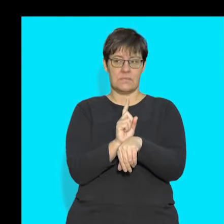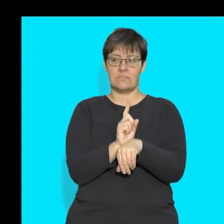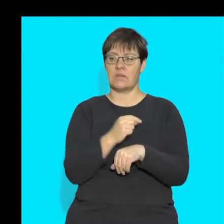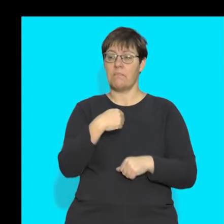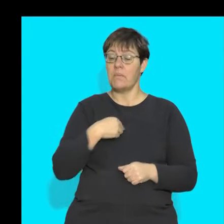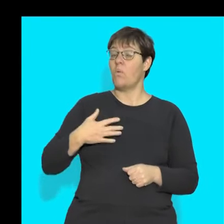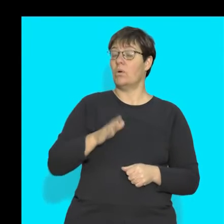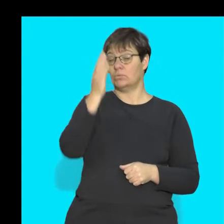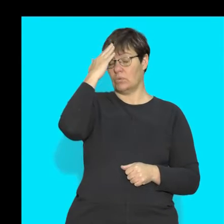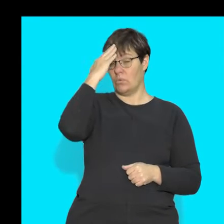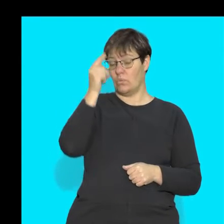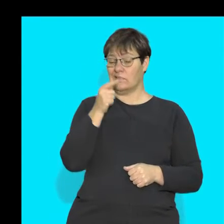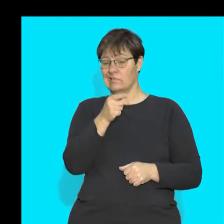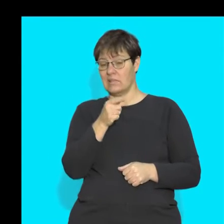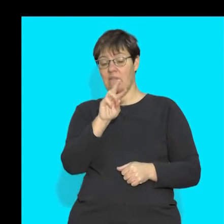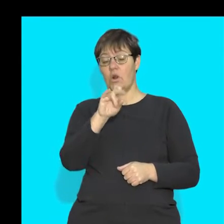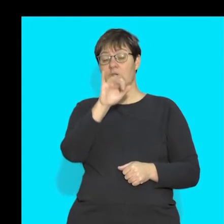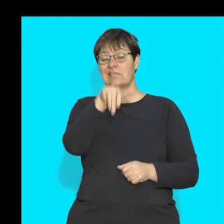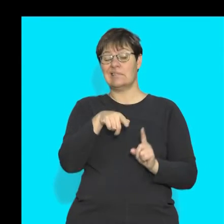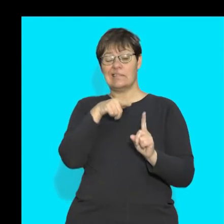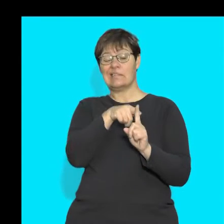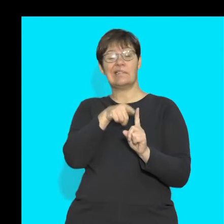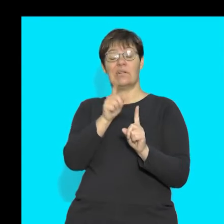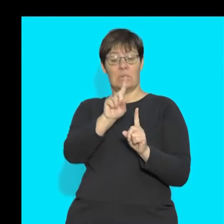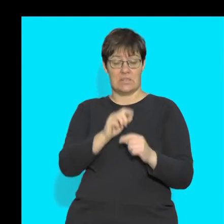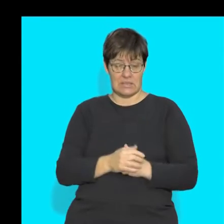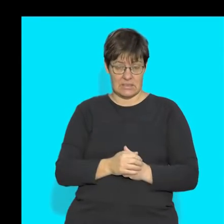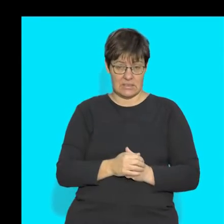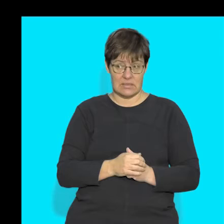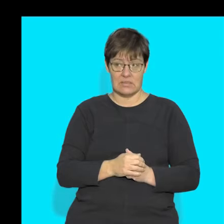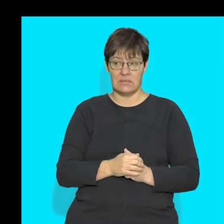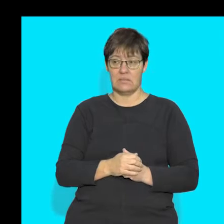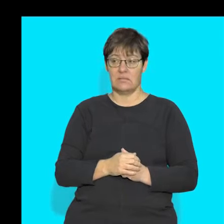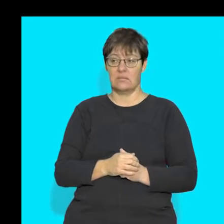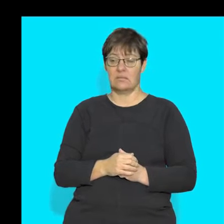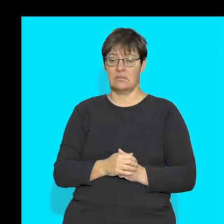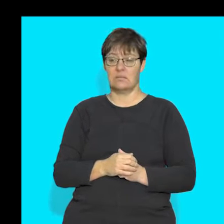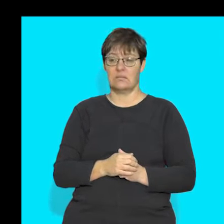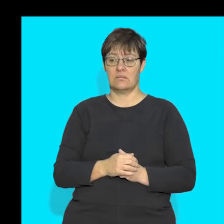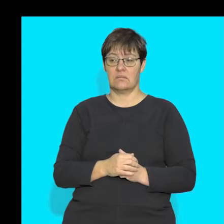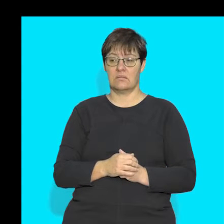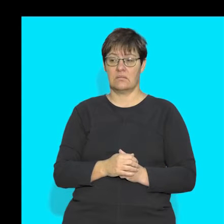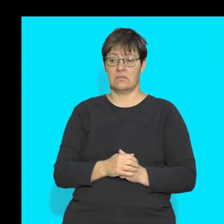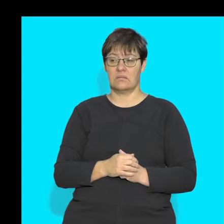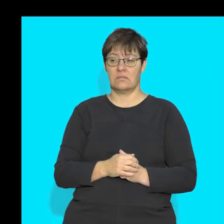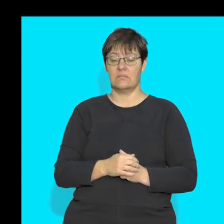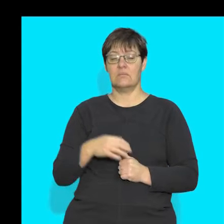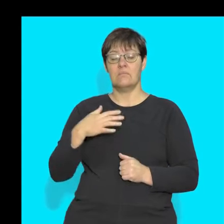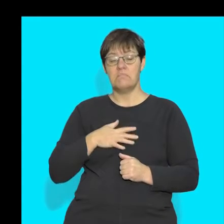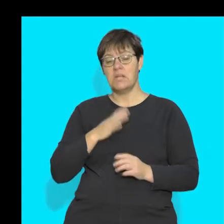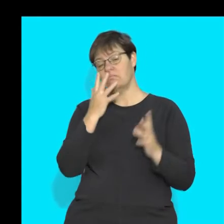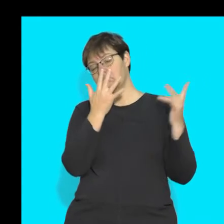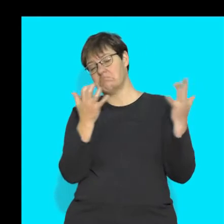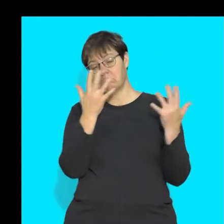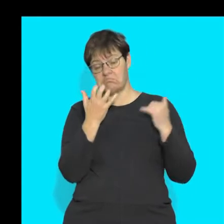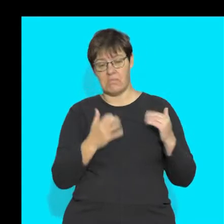want to know what the velocity is. So at 5 seconds, here it is. I'm going to work out